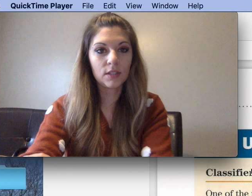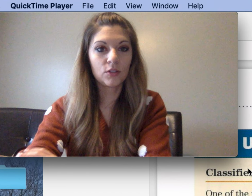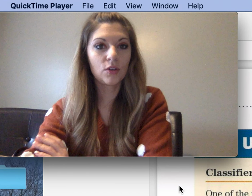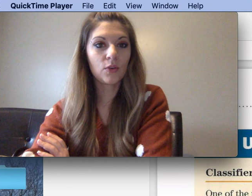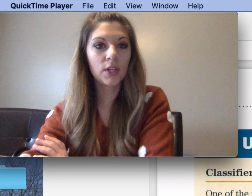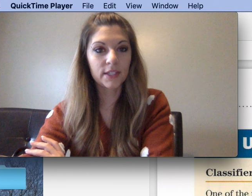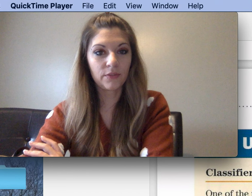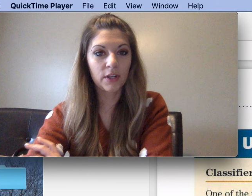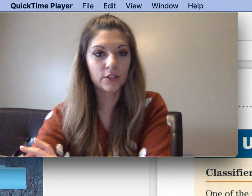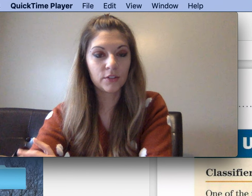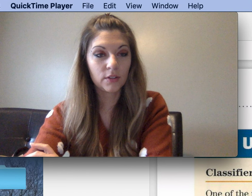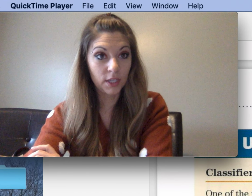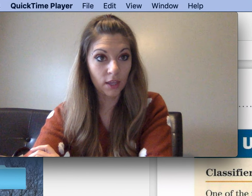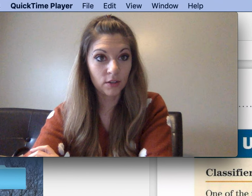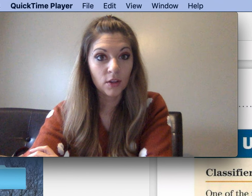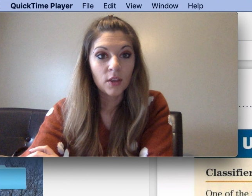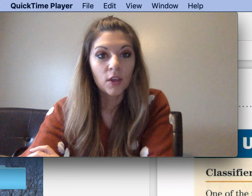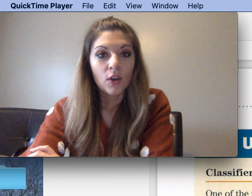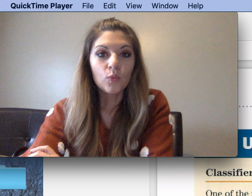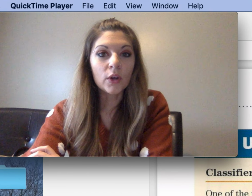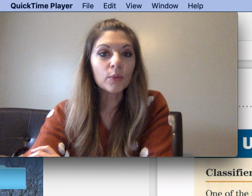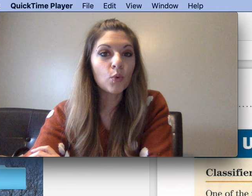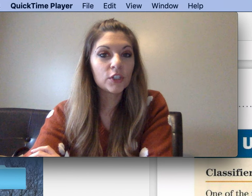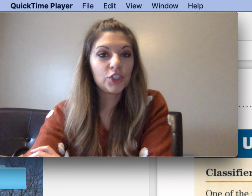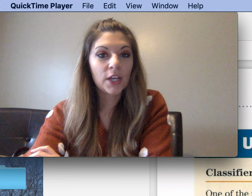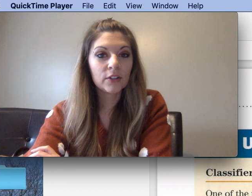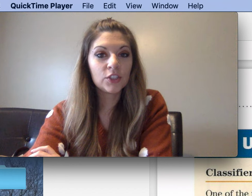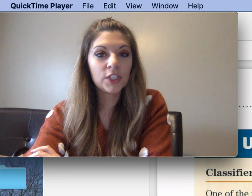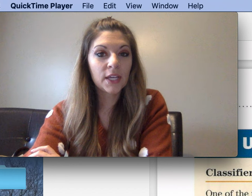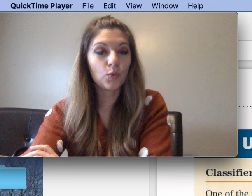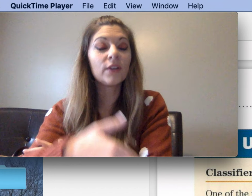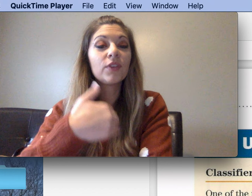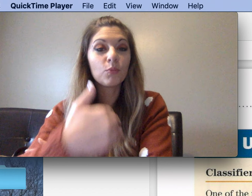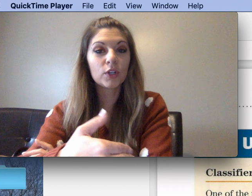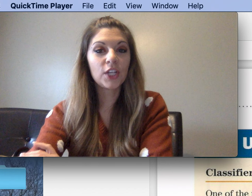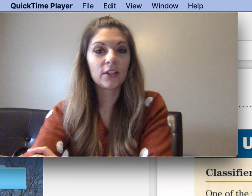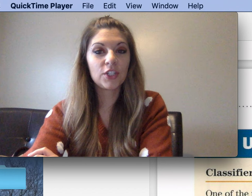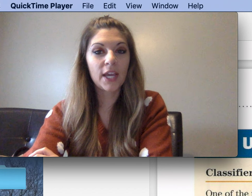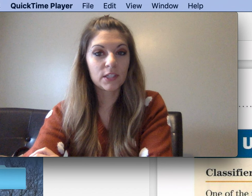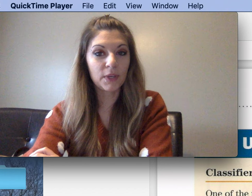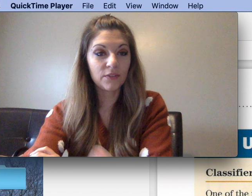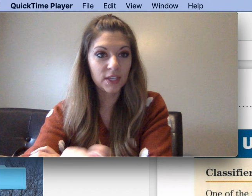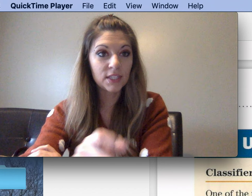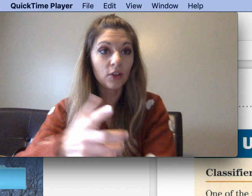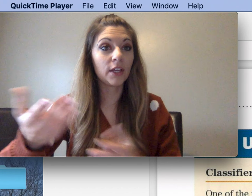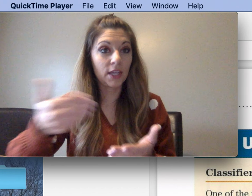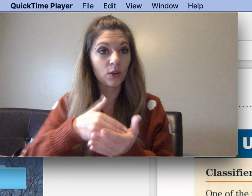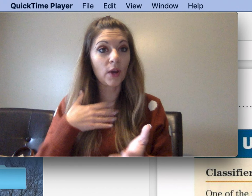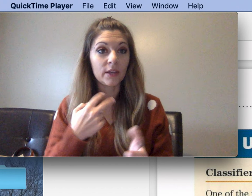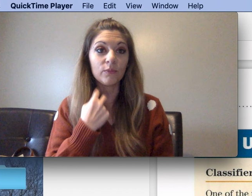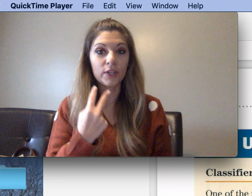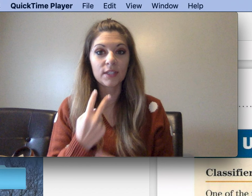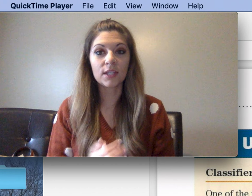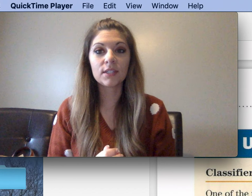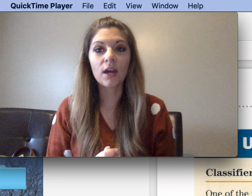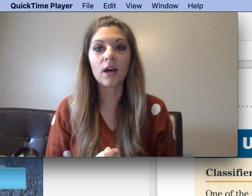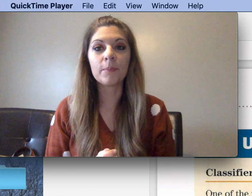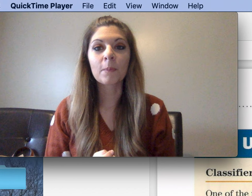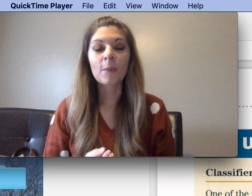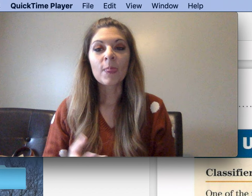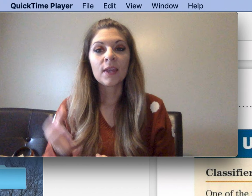this. So classifiers, again, one of the more challenging aspects of ASL, again, why I'm voicing